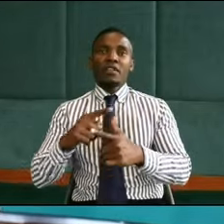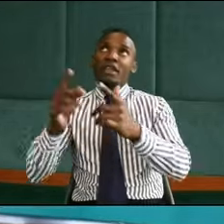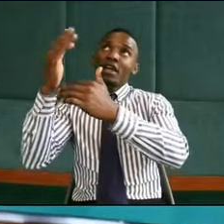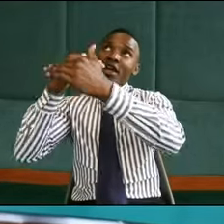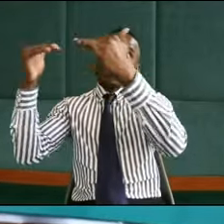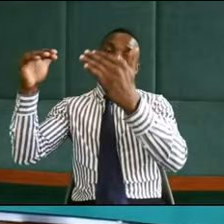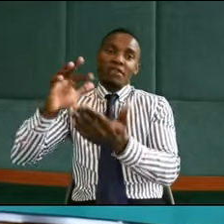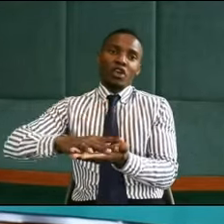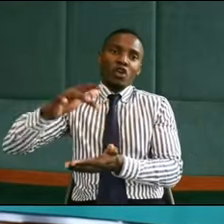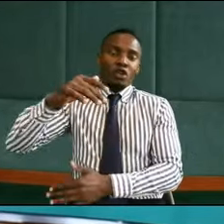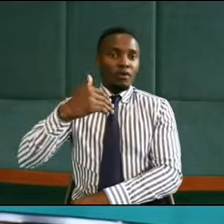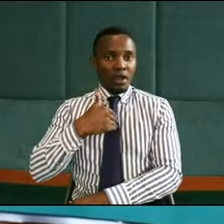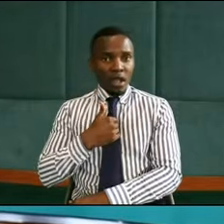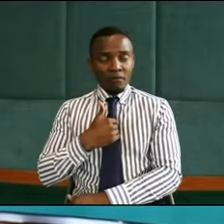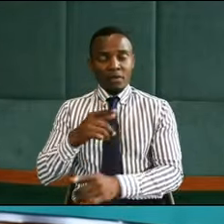Heaven shall be honored.